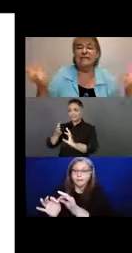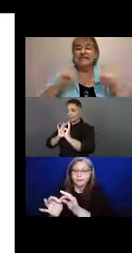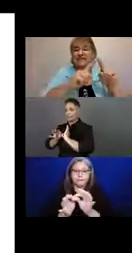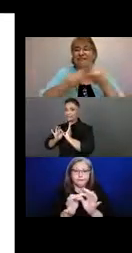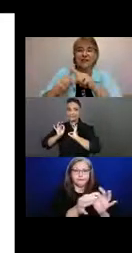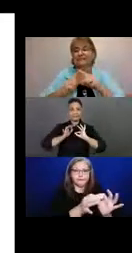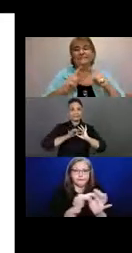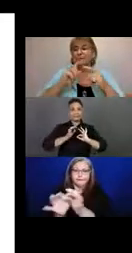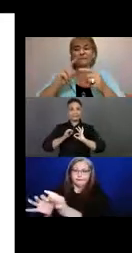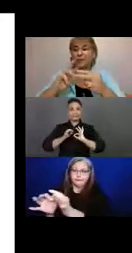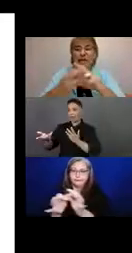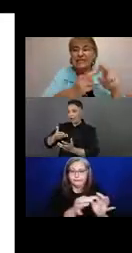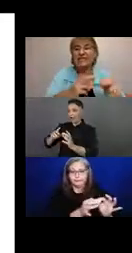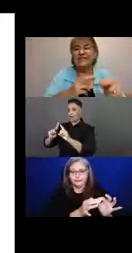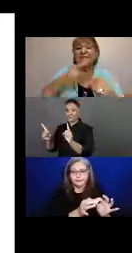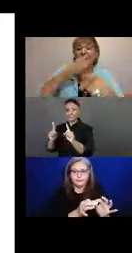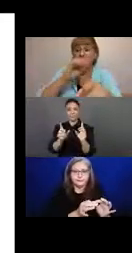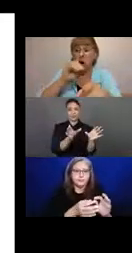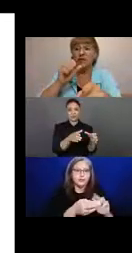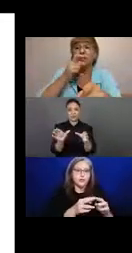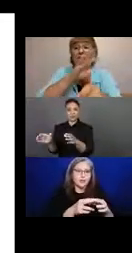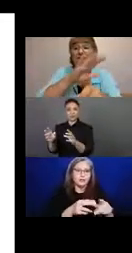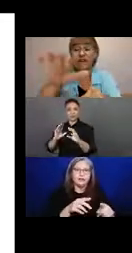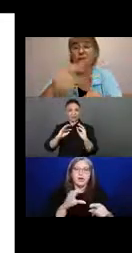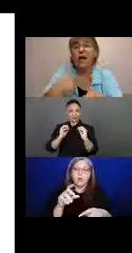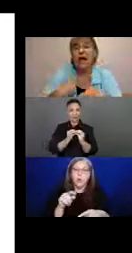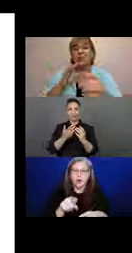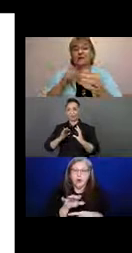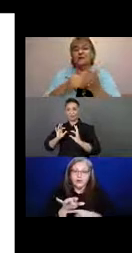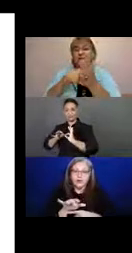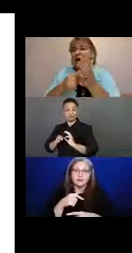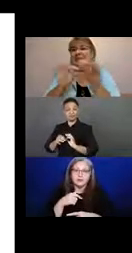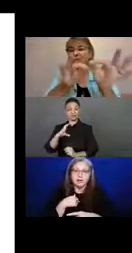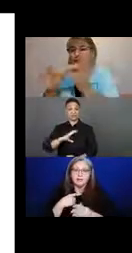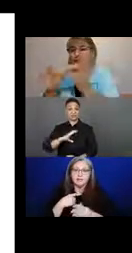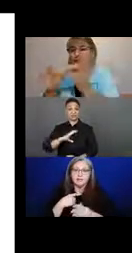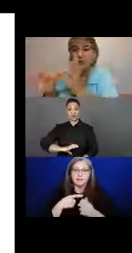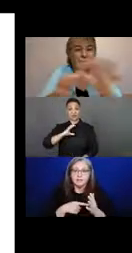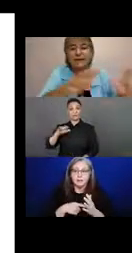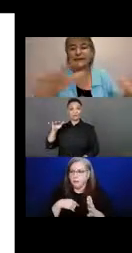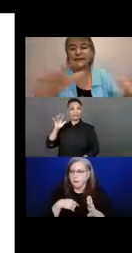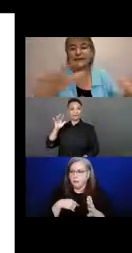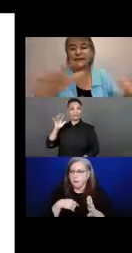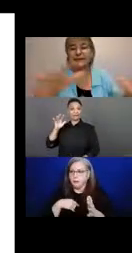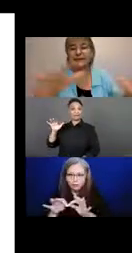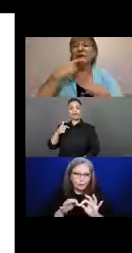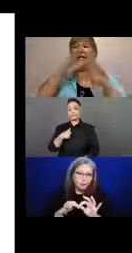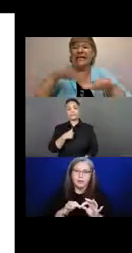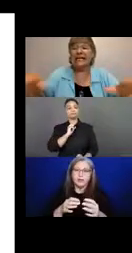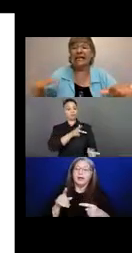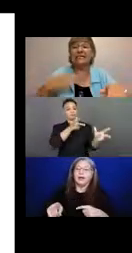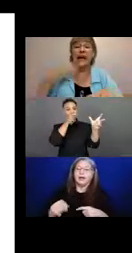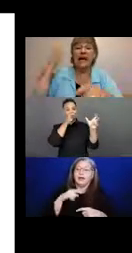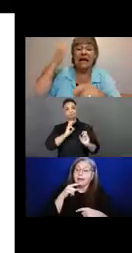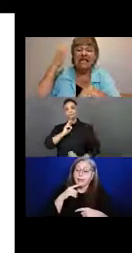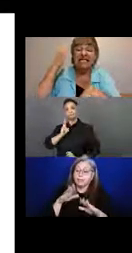many different relatives. Codas who fingerspell, I would sometimes interpret. And for